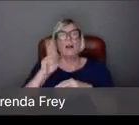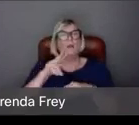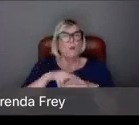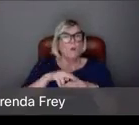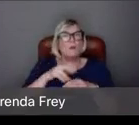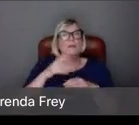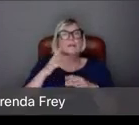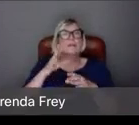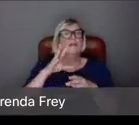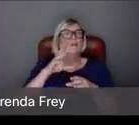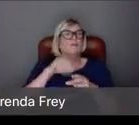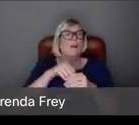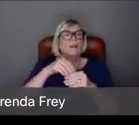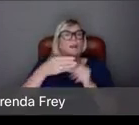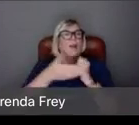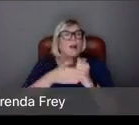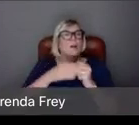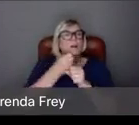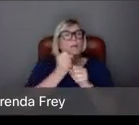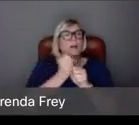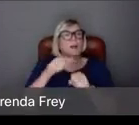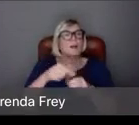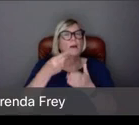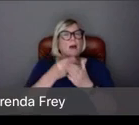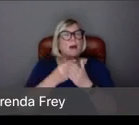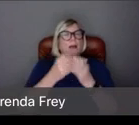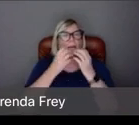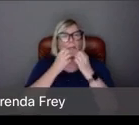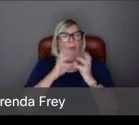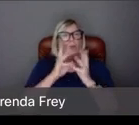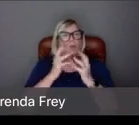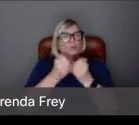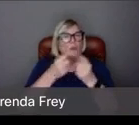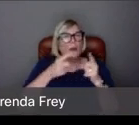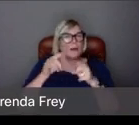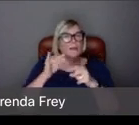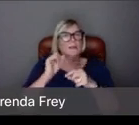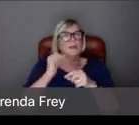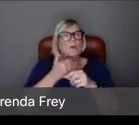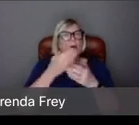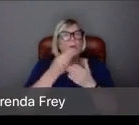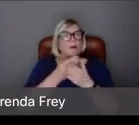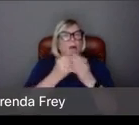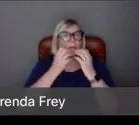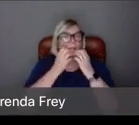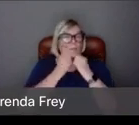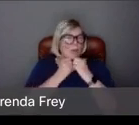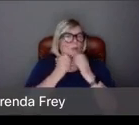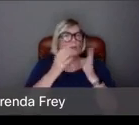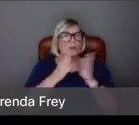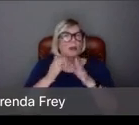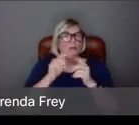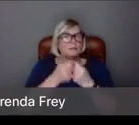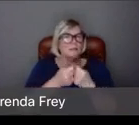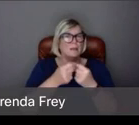involved in helping make the Money Matters workshops happen is our Money Matters planning team. And that's made up